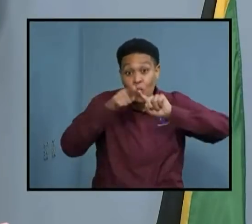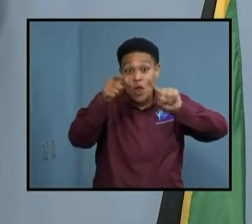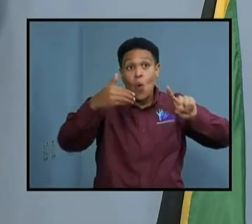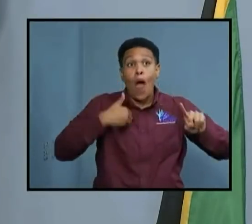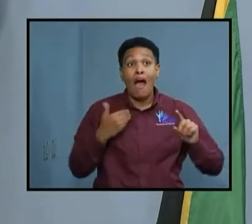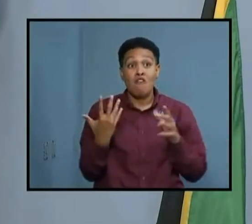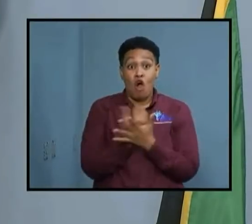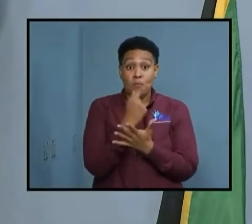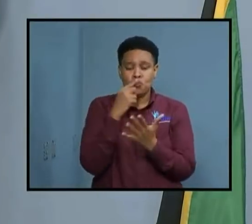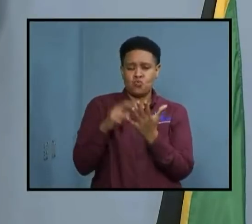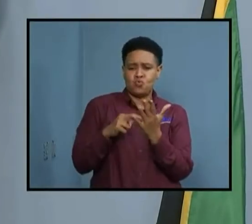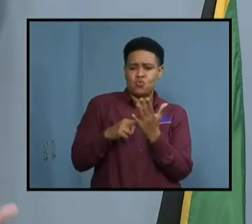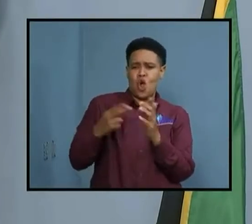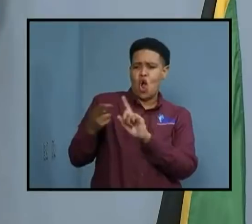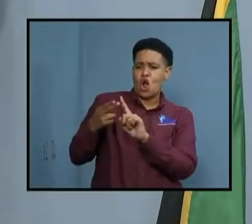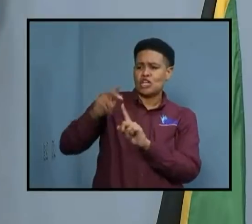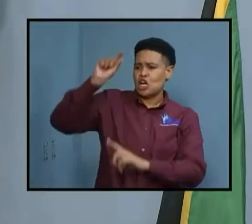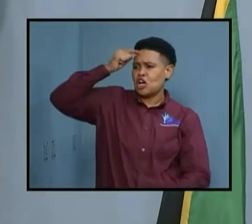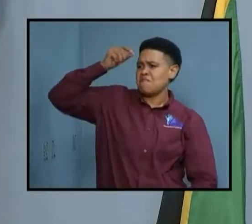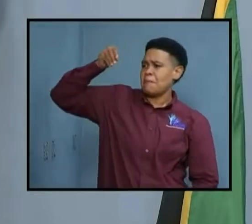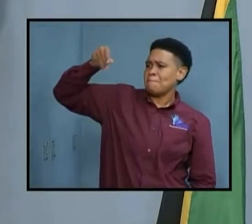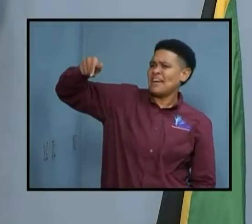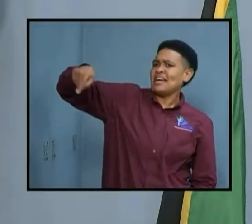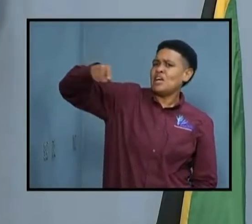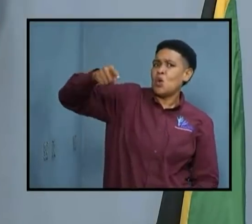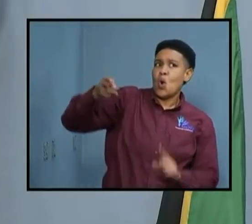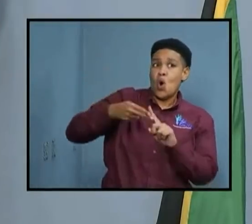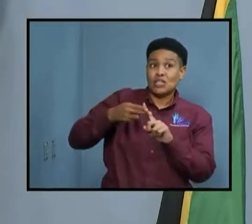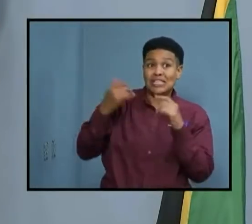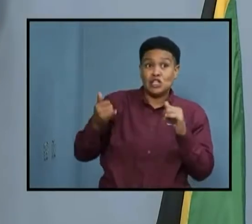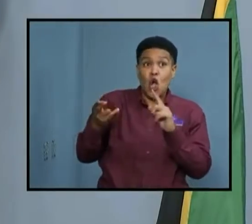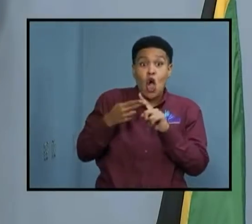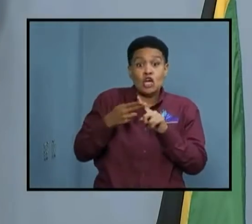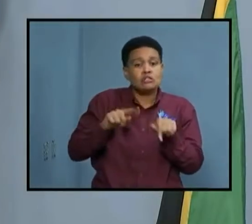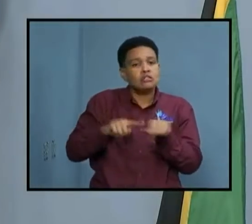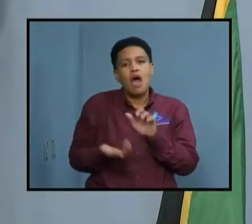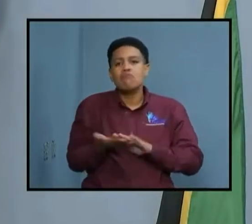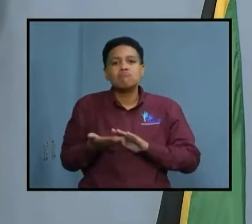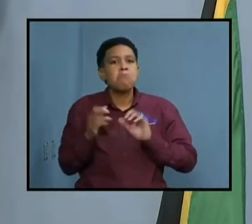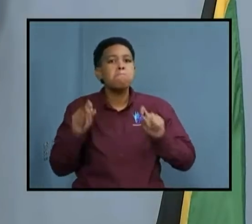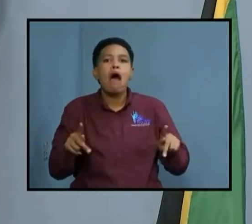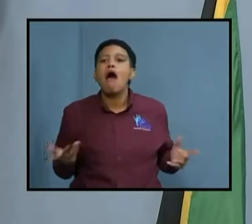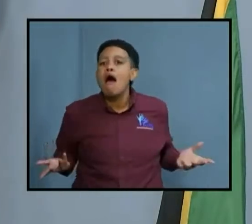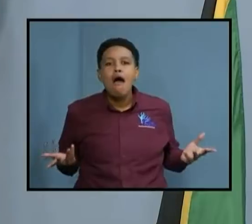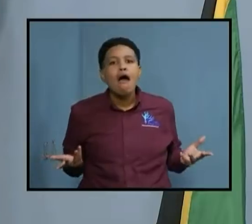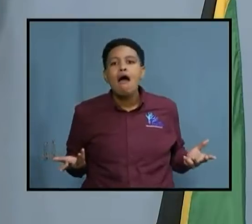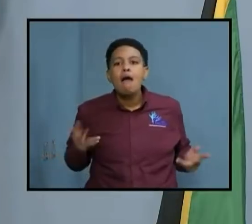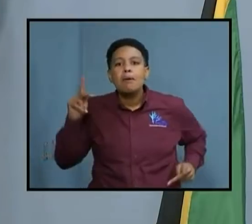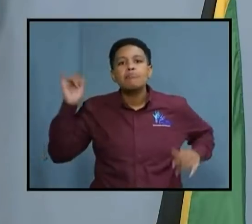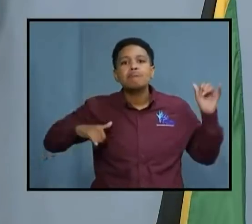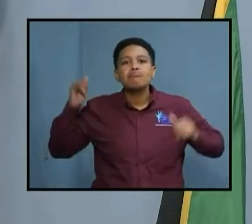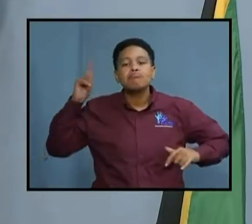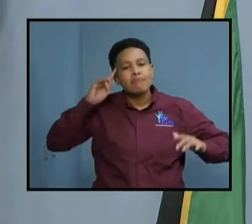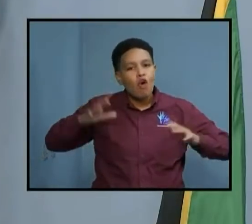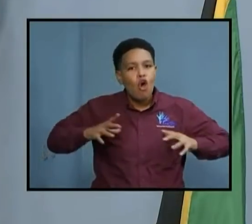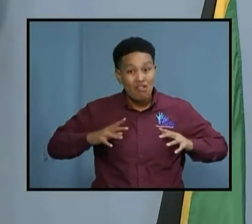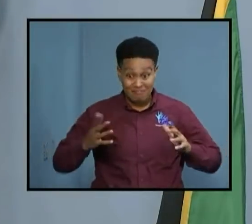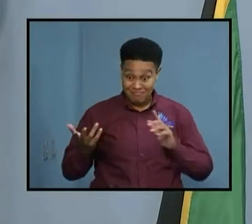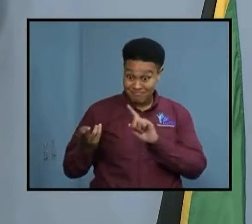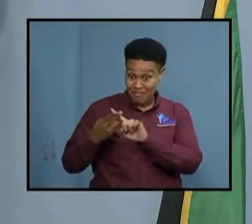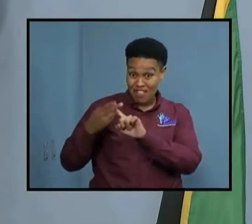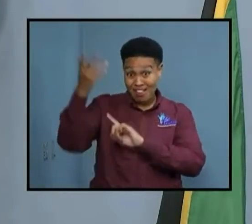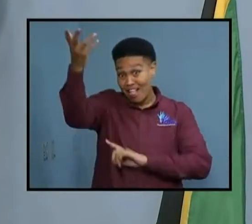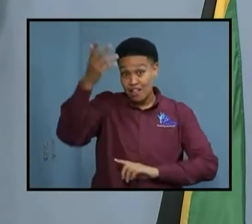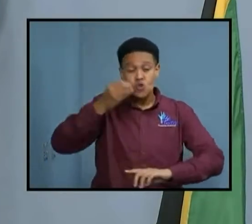hotels and government would pay for those hotels. Today, the hotel industry has started up. So home quarantining, frankly